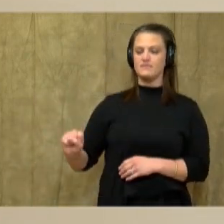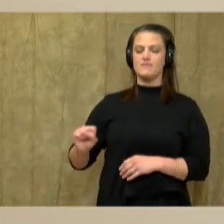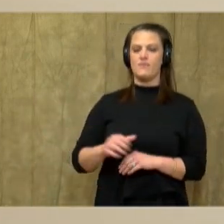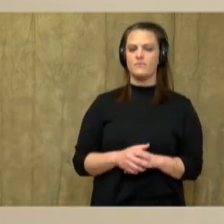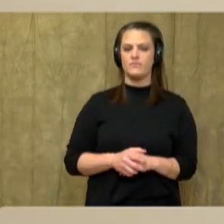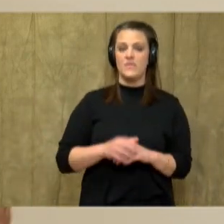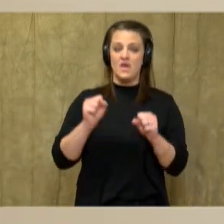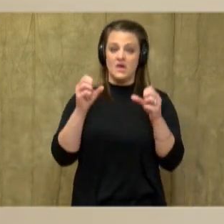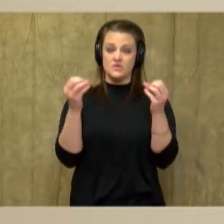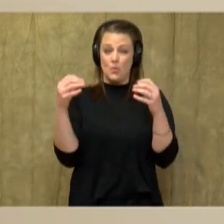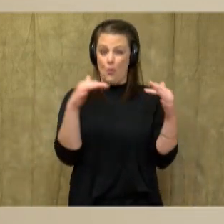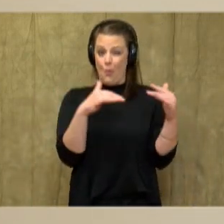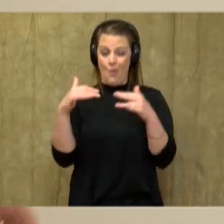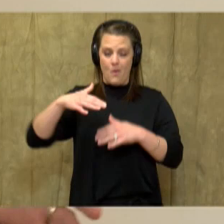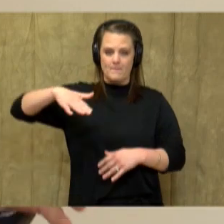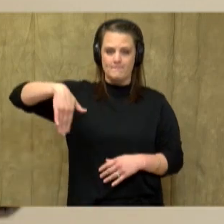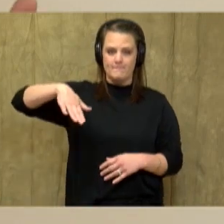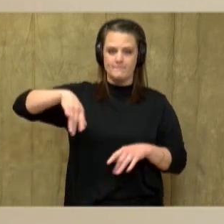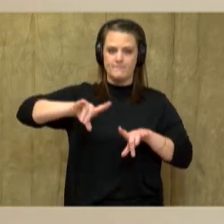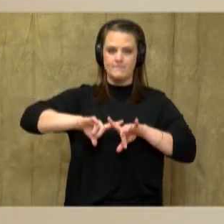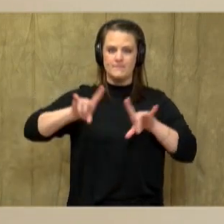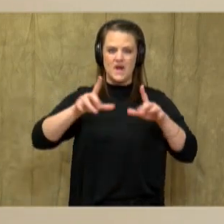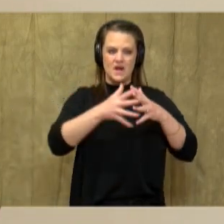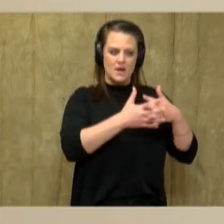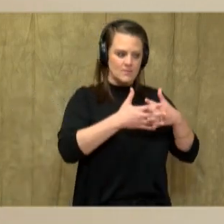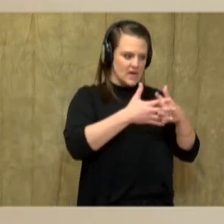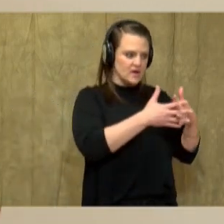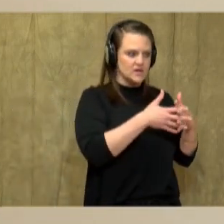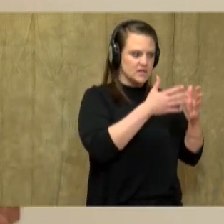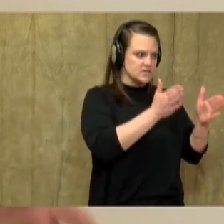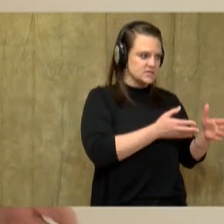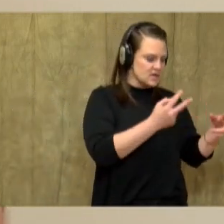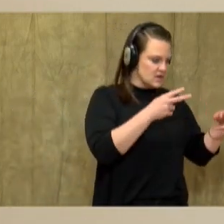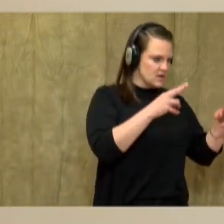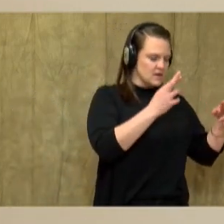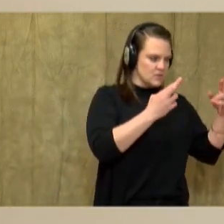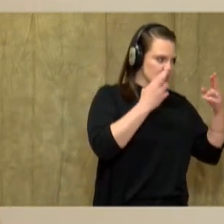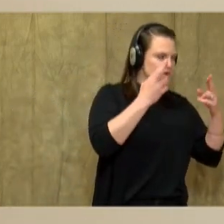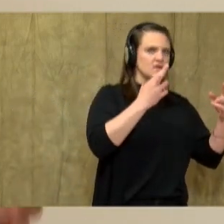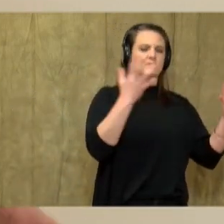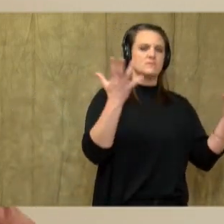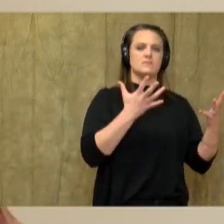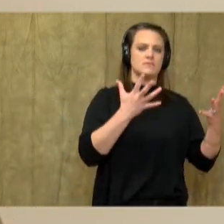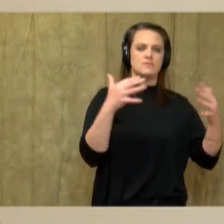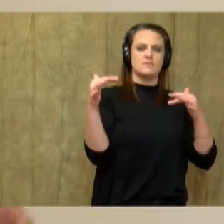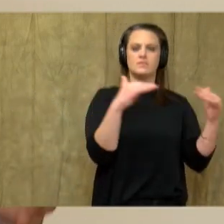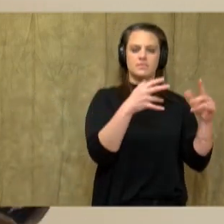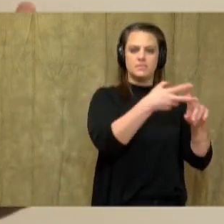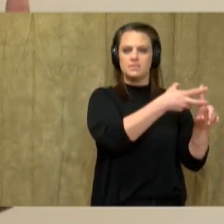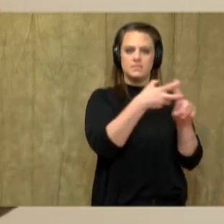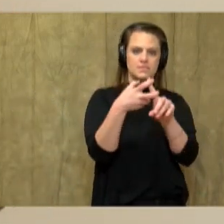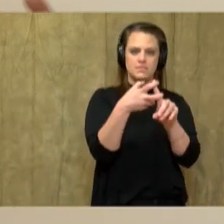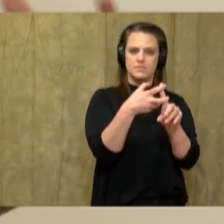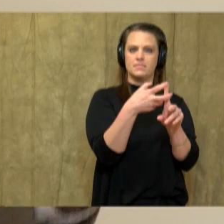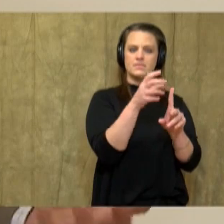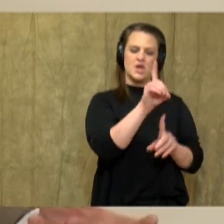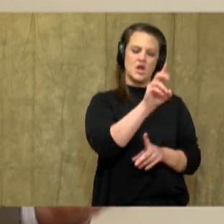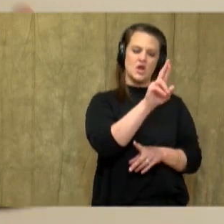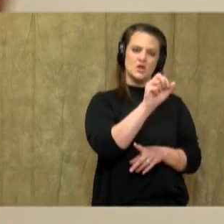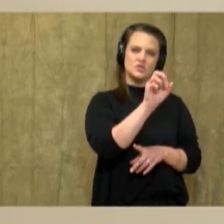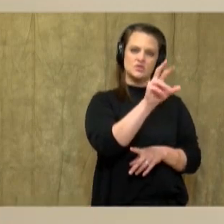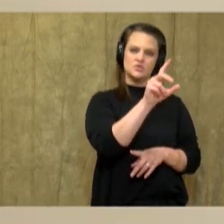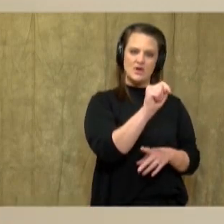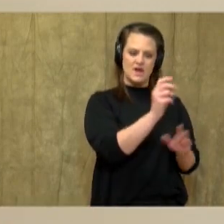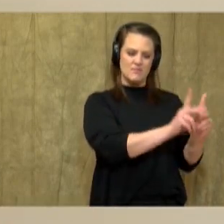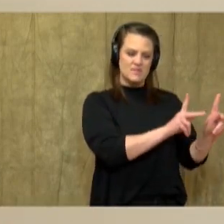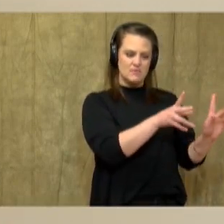just escalation over time. Americans look up and we're in the middle of fighting, and we have a draft, and we have people that are leaving